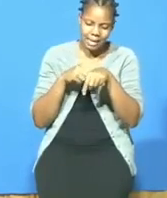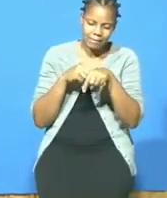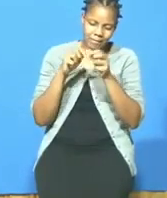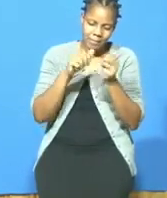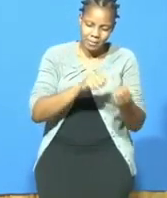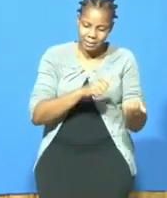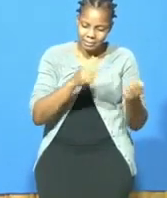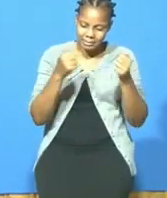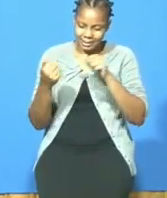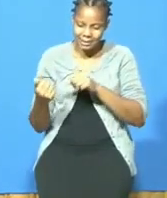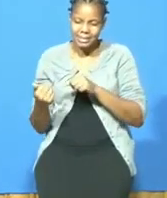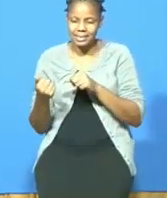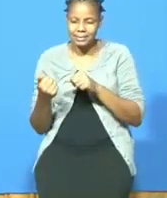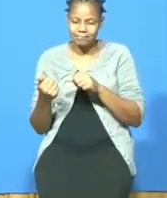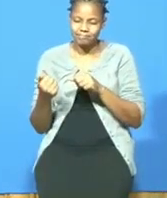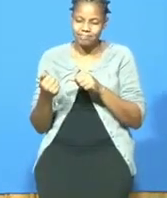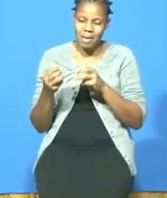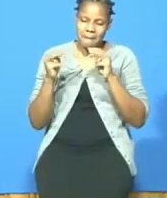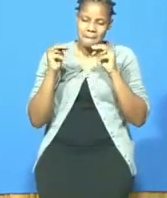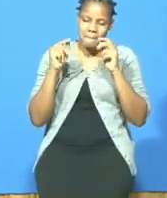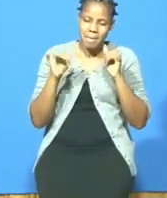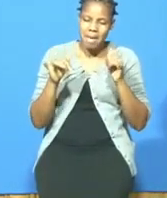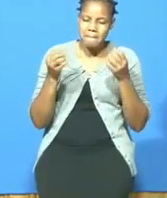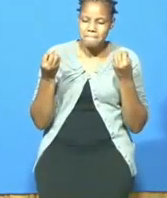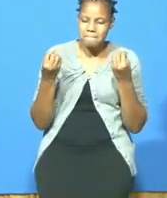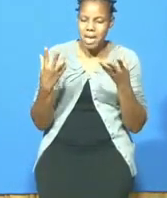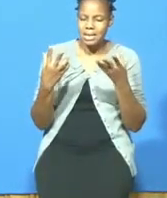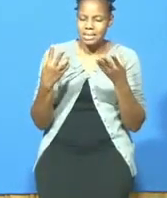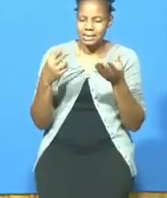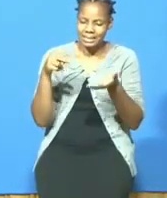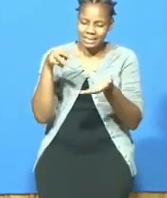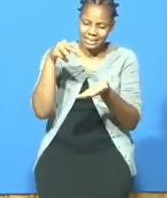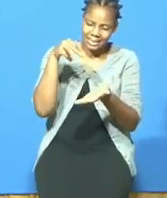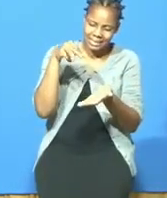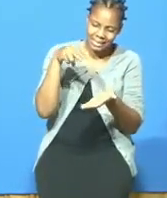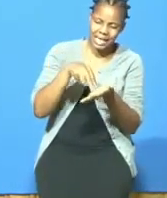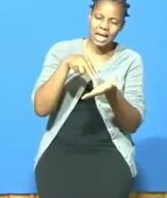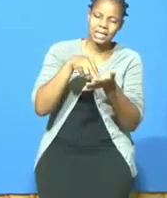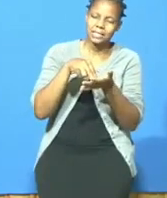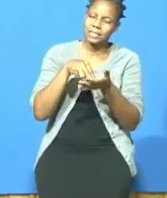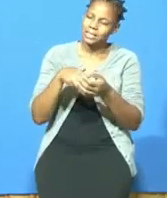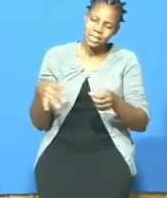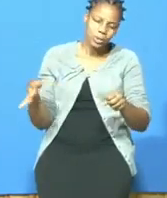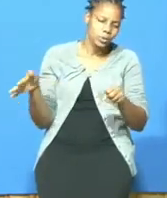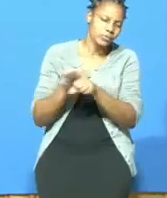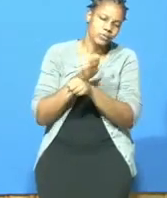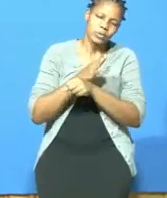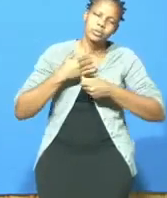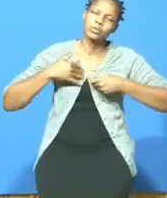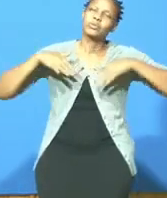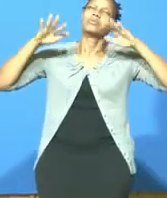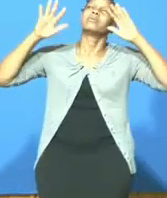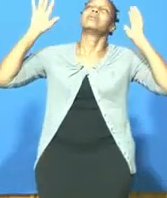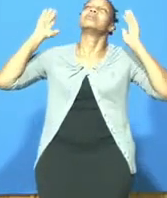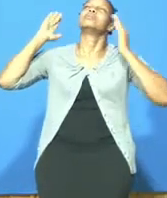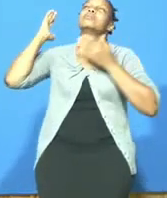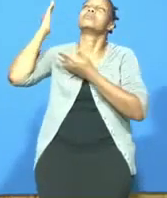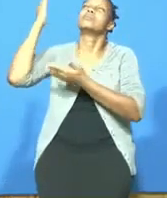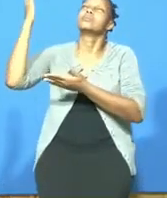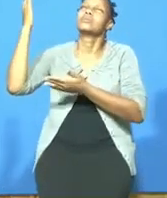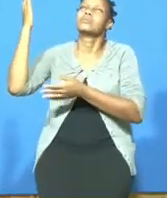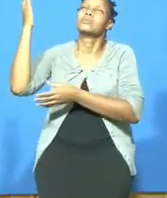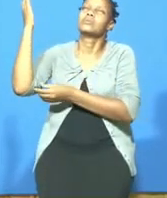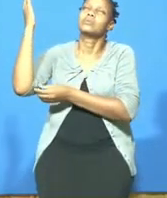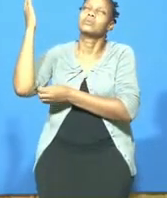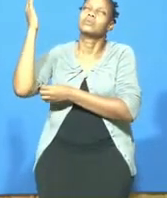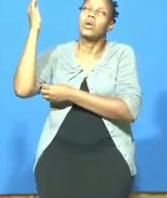troubled, may many stand in total surrender to you. Walk